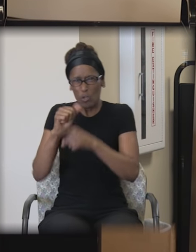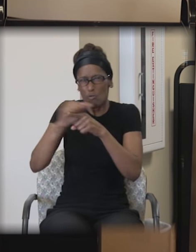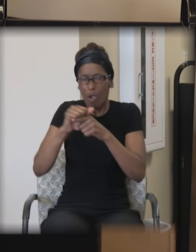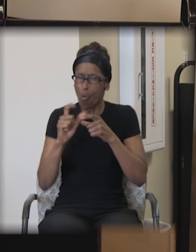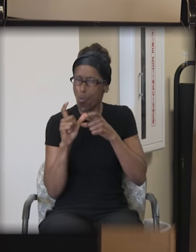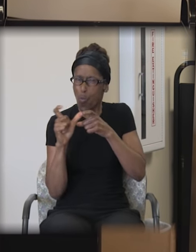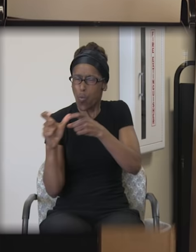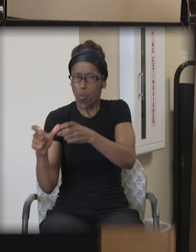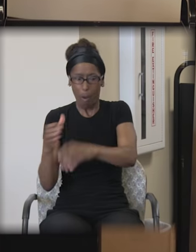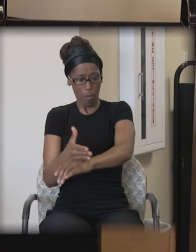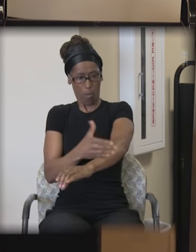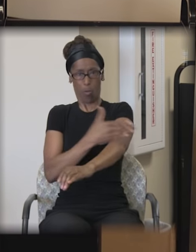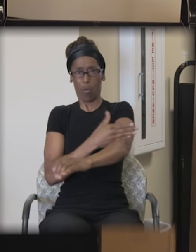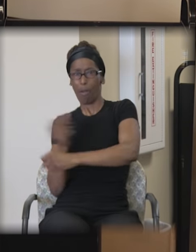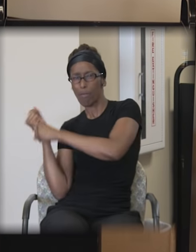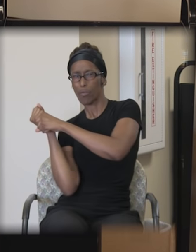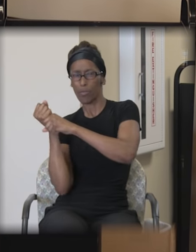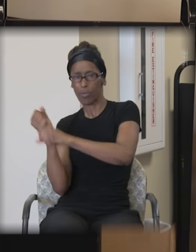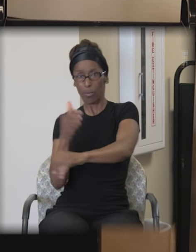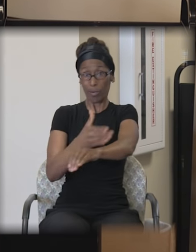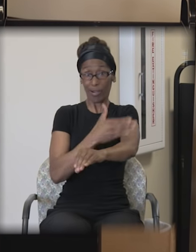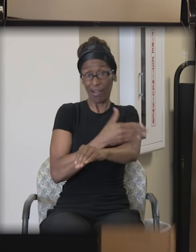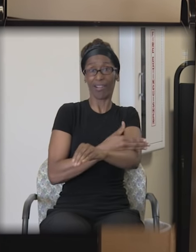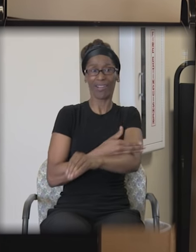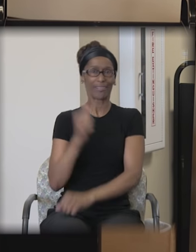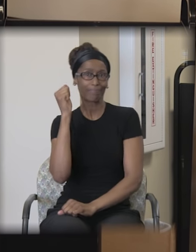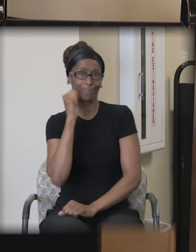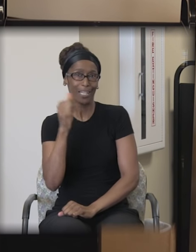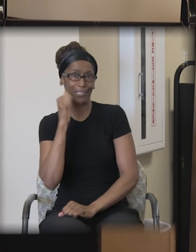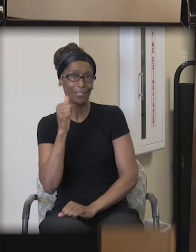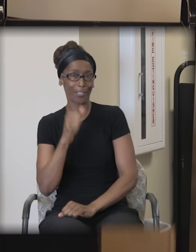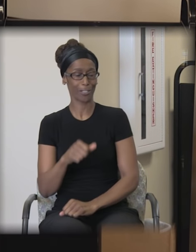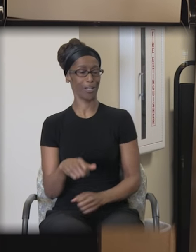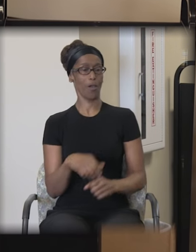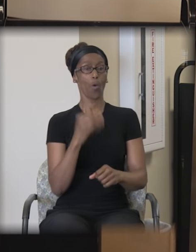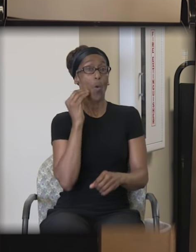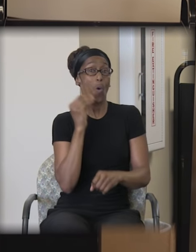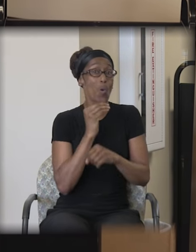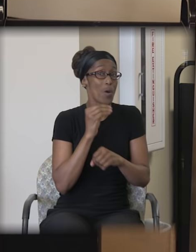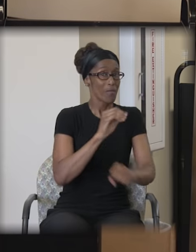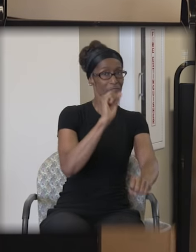faster. So every day, after homework and chores, he practiced.